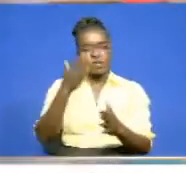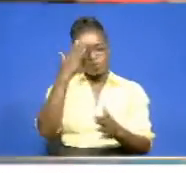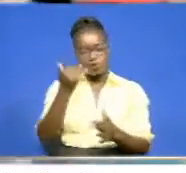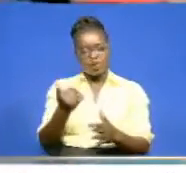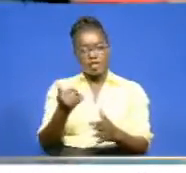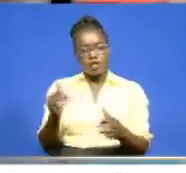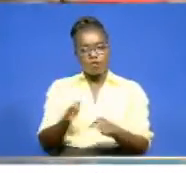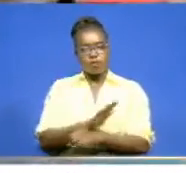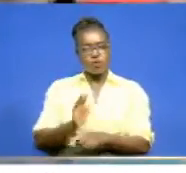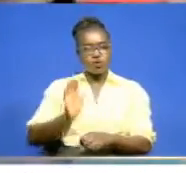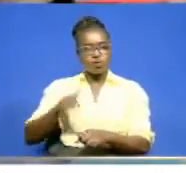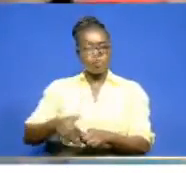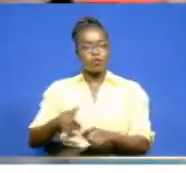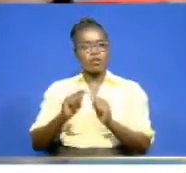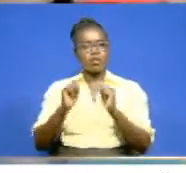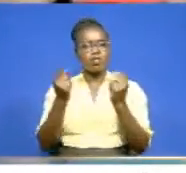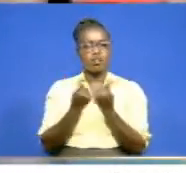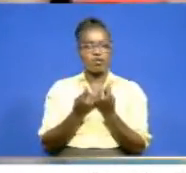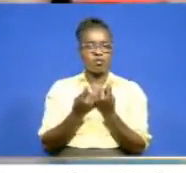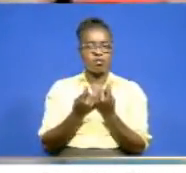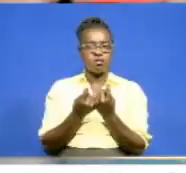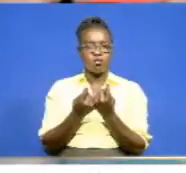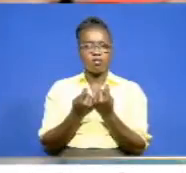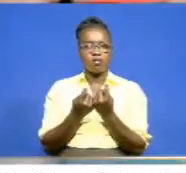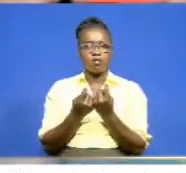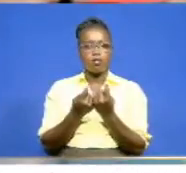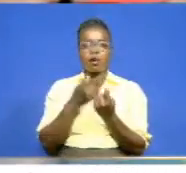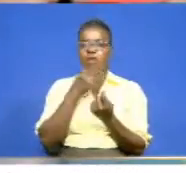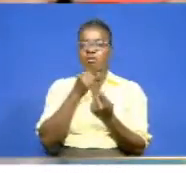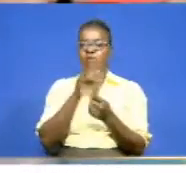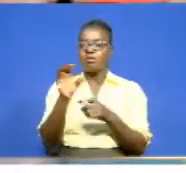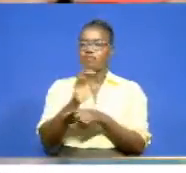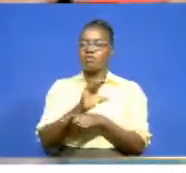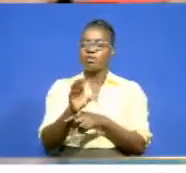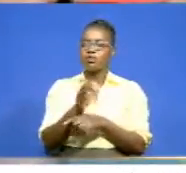most women's teams are actually coached by men.